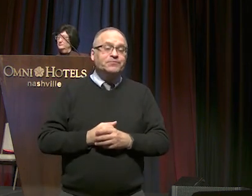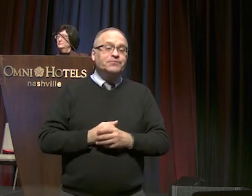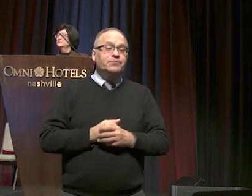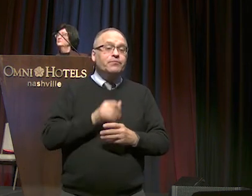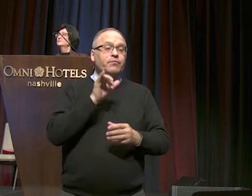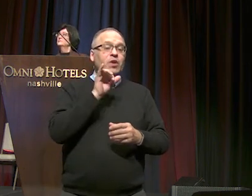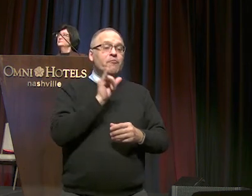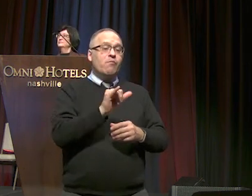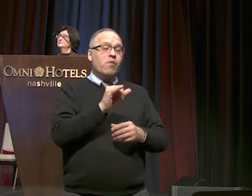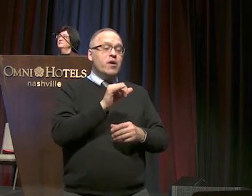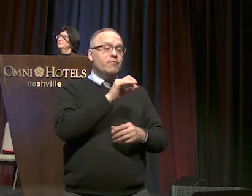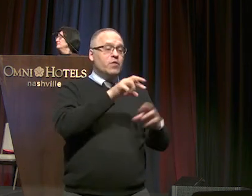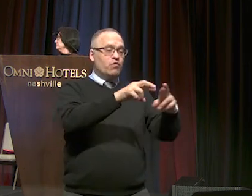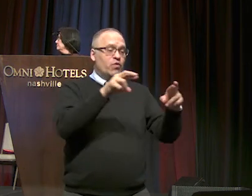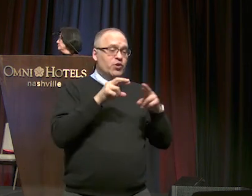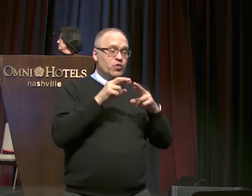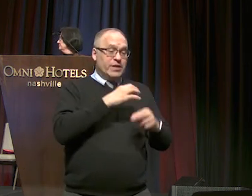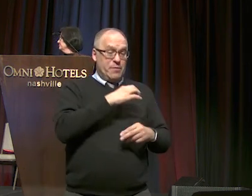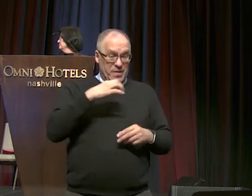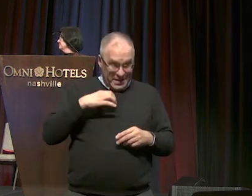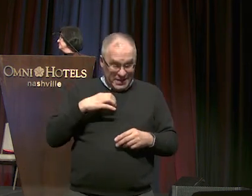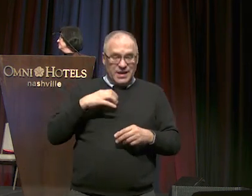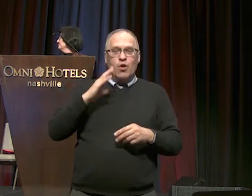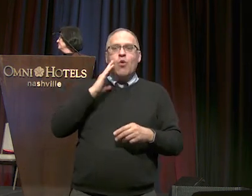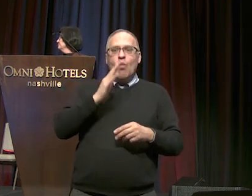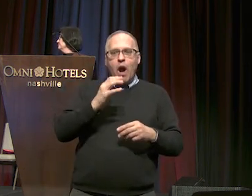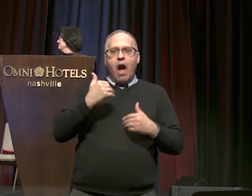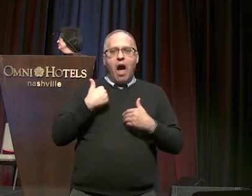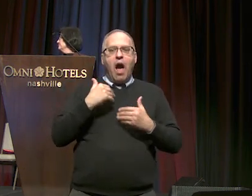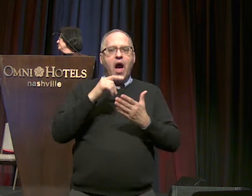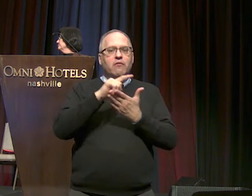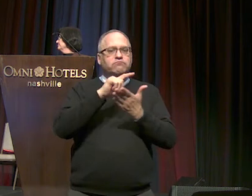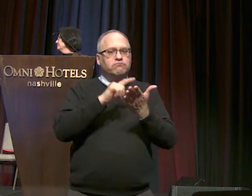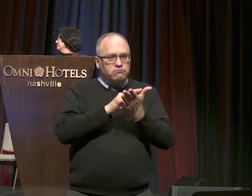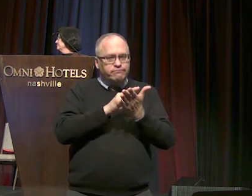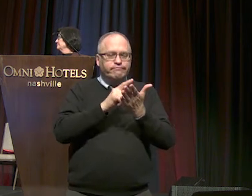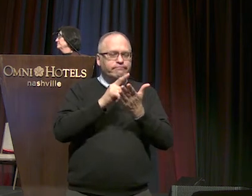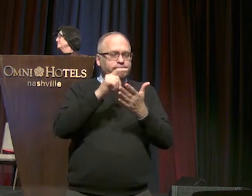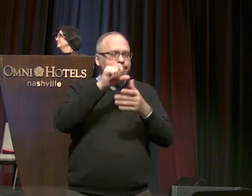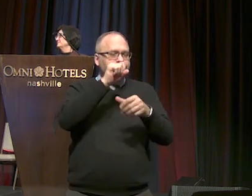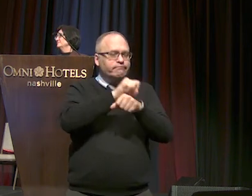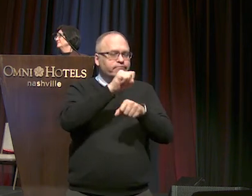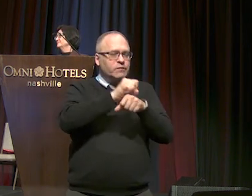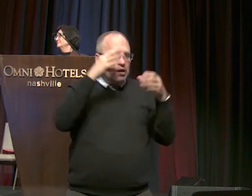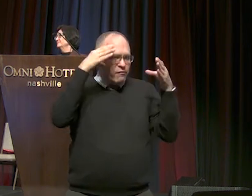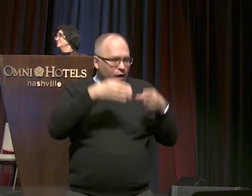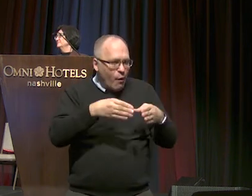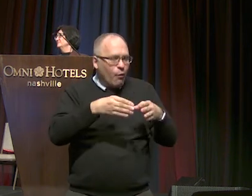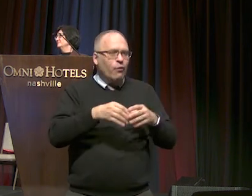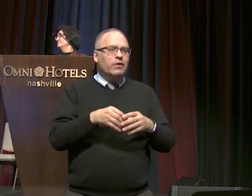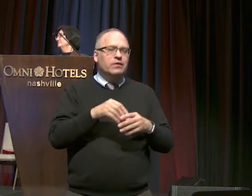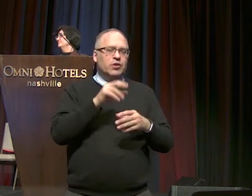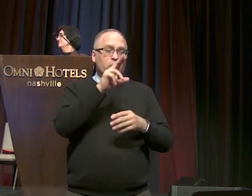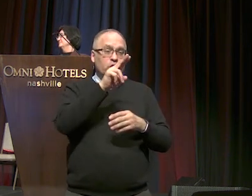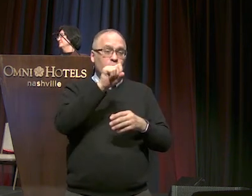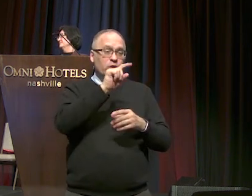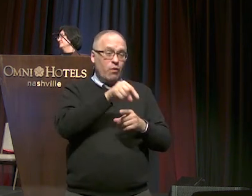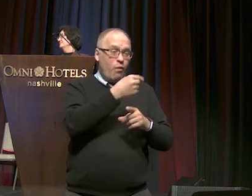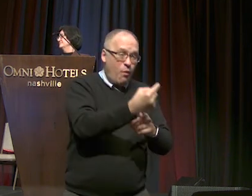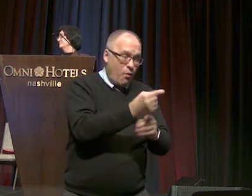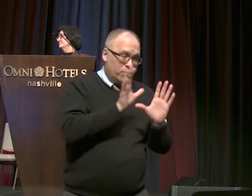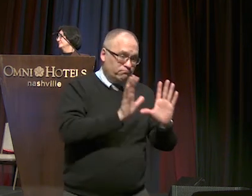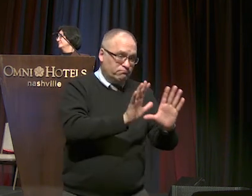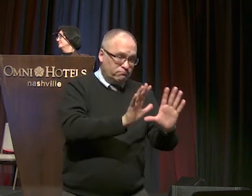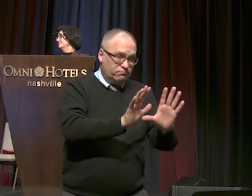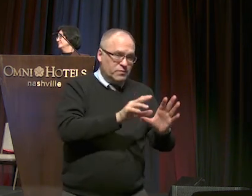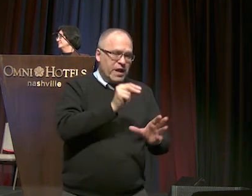function and will be able to consider petitions that are judged to be U.S. specific and U.S.